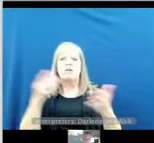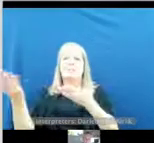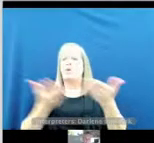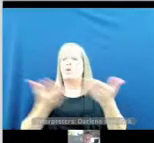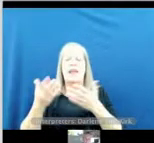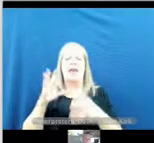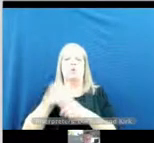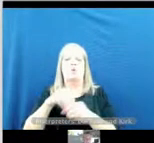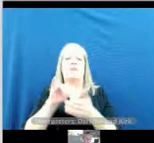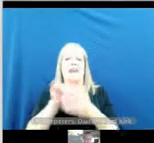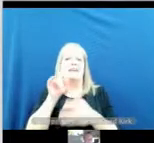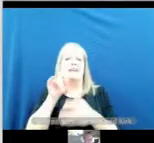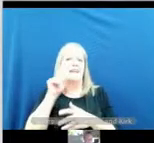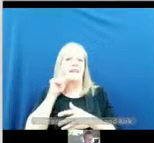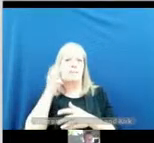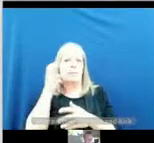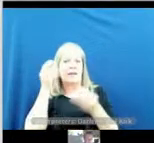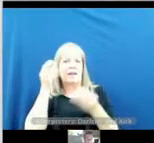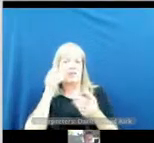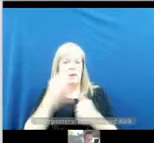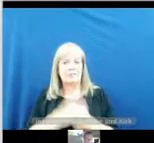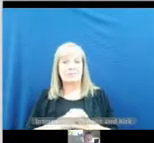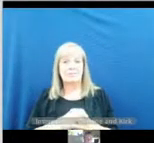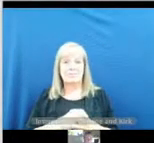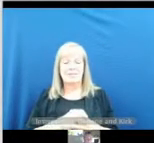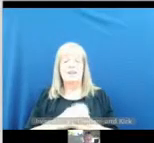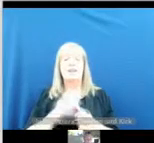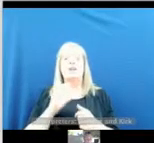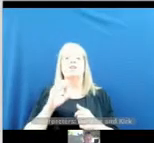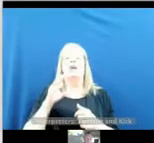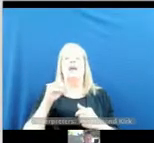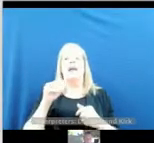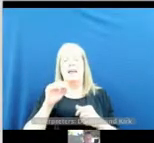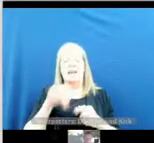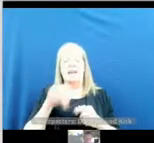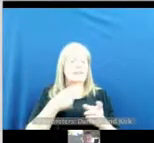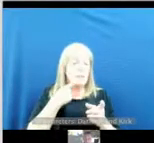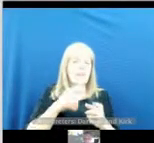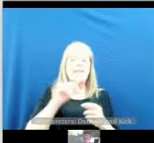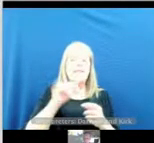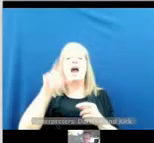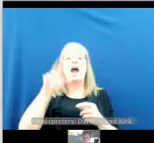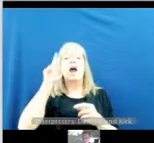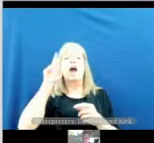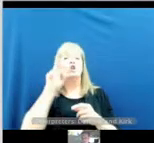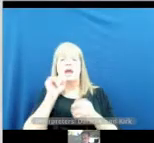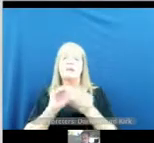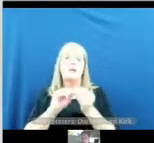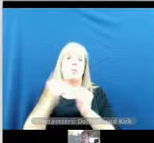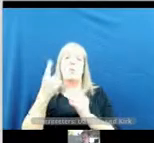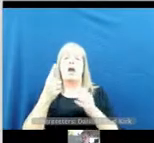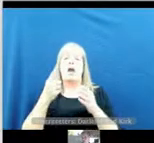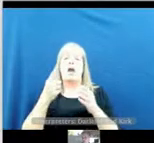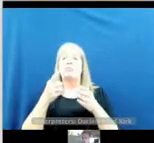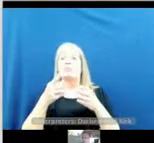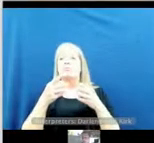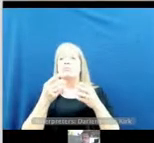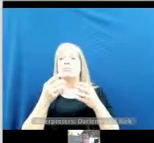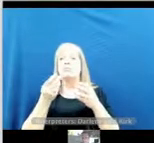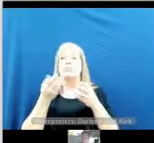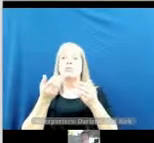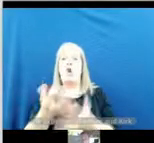Catherine asked her, did you say that Usher syndrome is a leading cause of deafblindness? Yes, ostracism is the leading cause of